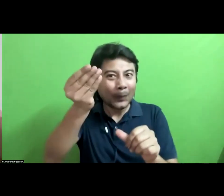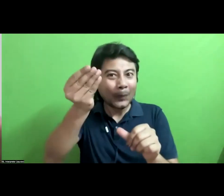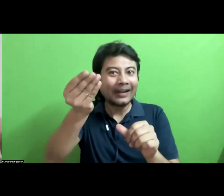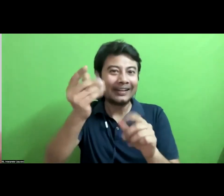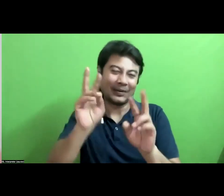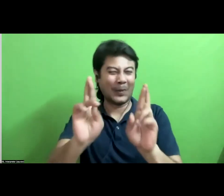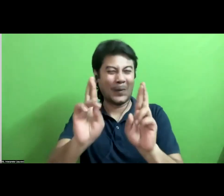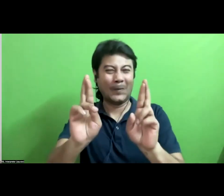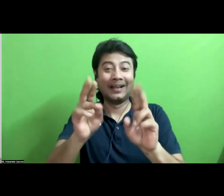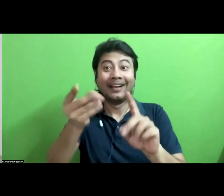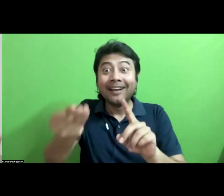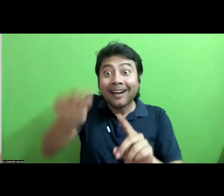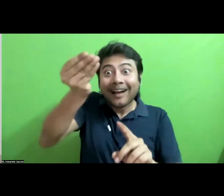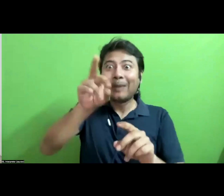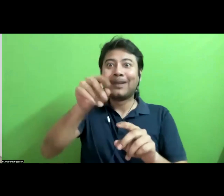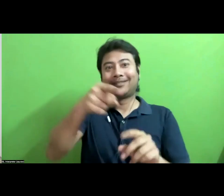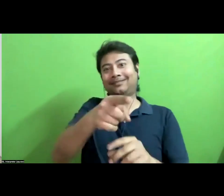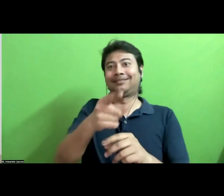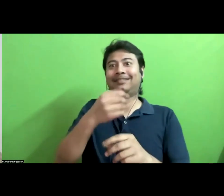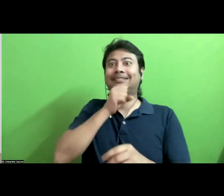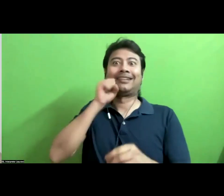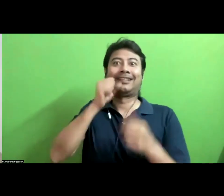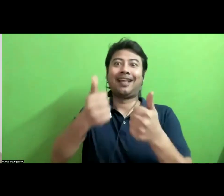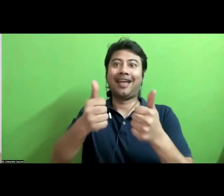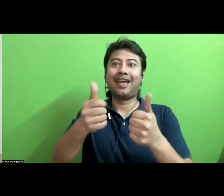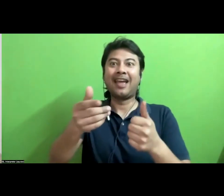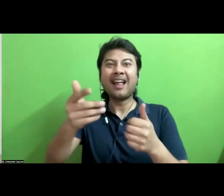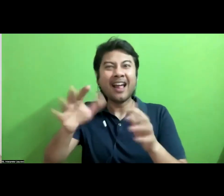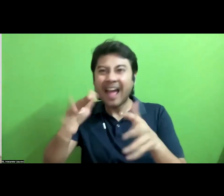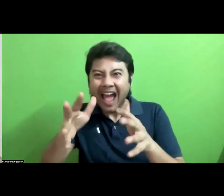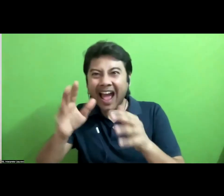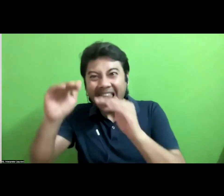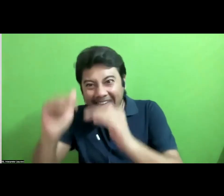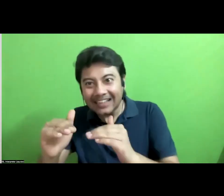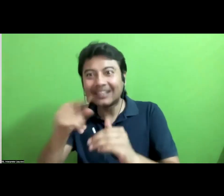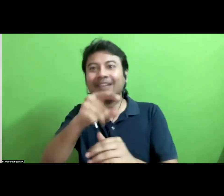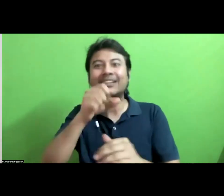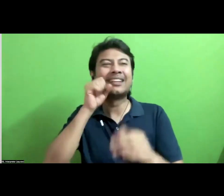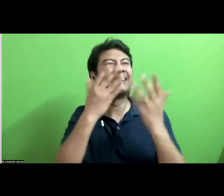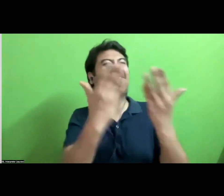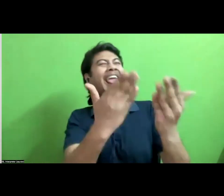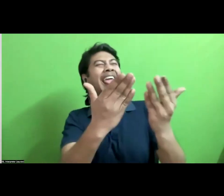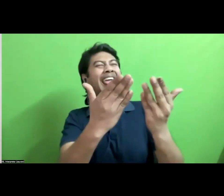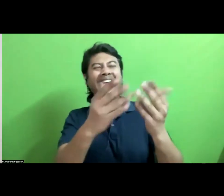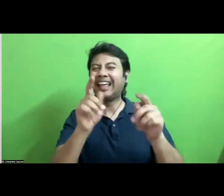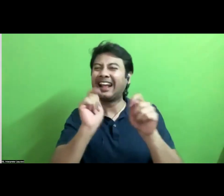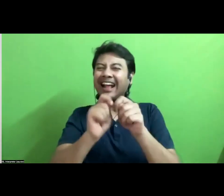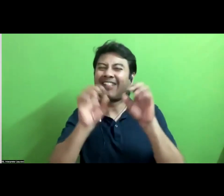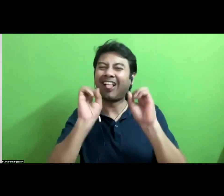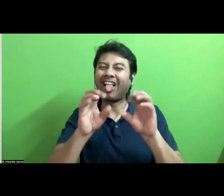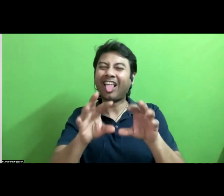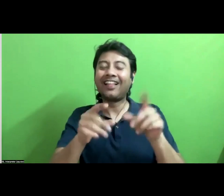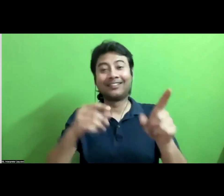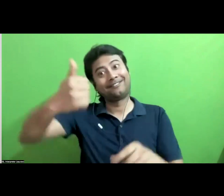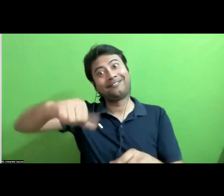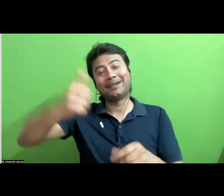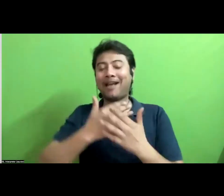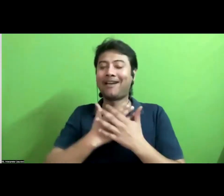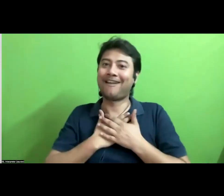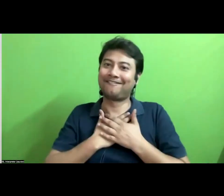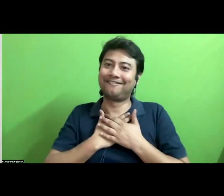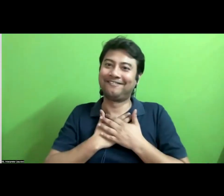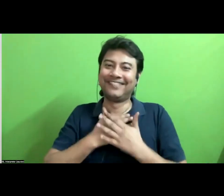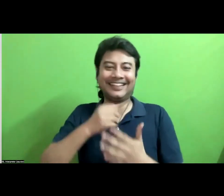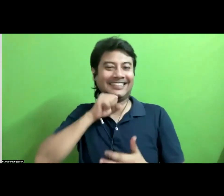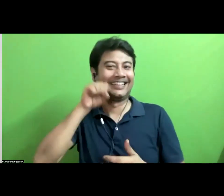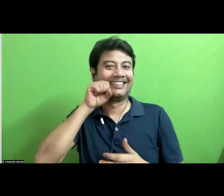feedback to me. Like, what the hell are you doing? I mean, you don't really know how to explain this. I love that feedback. So yeah, that's